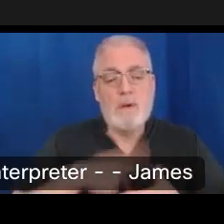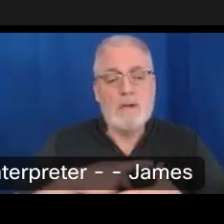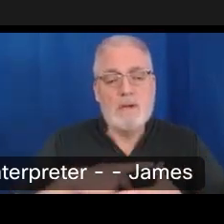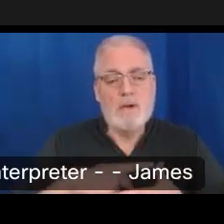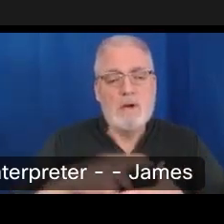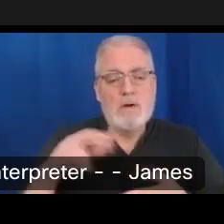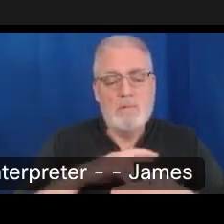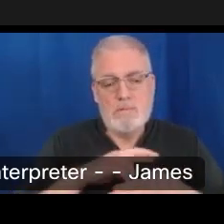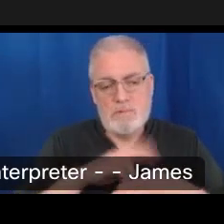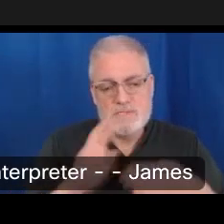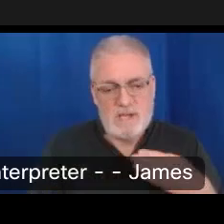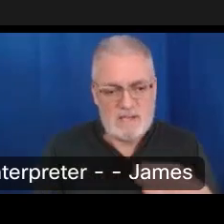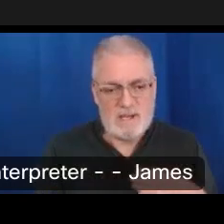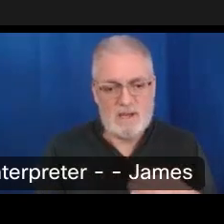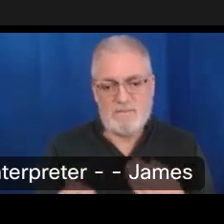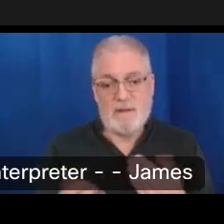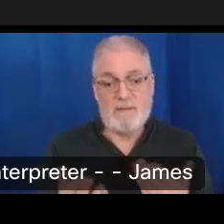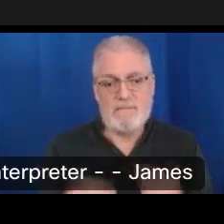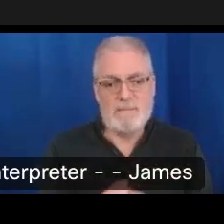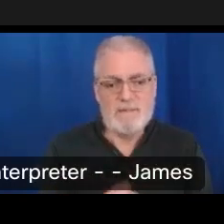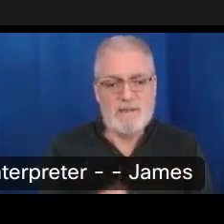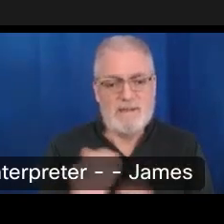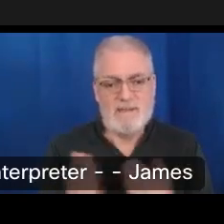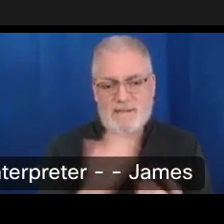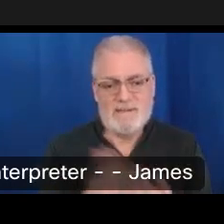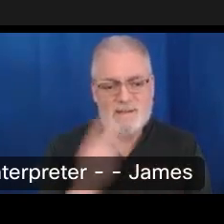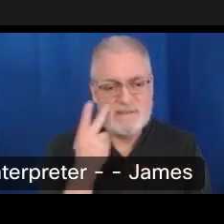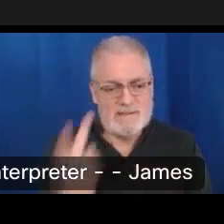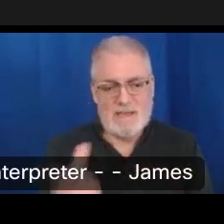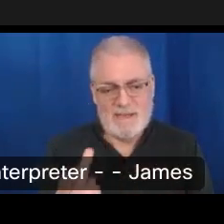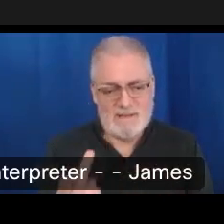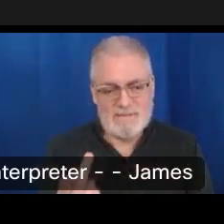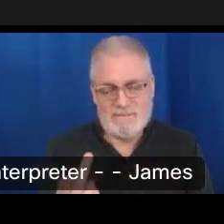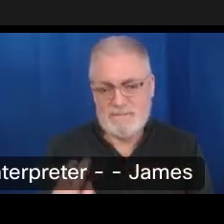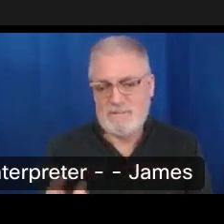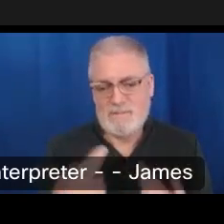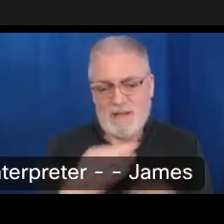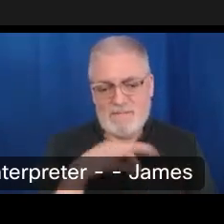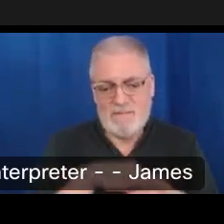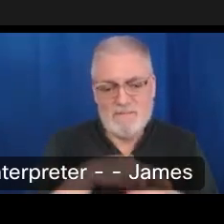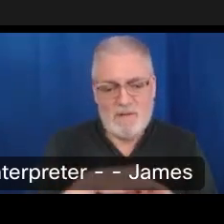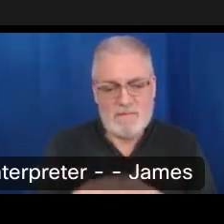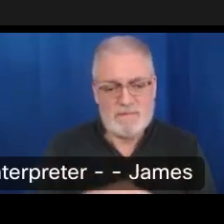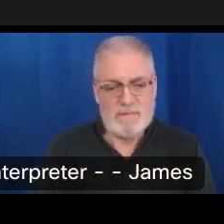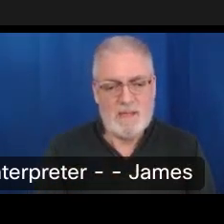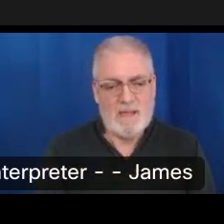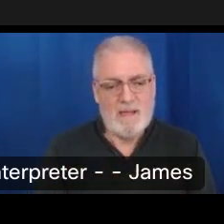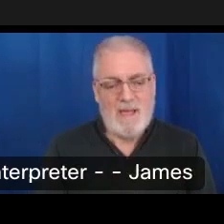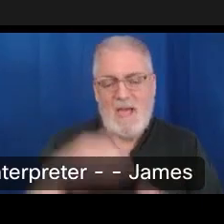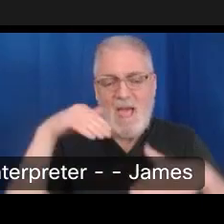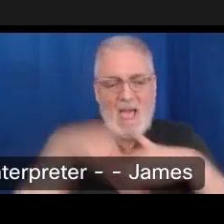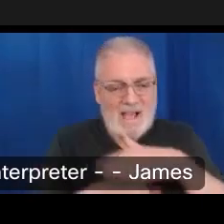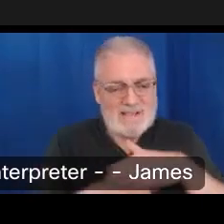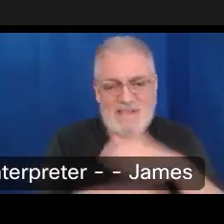like this visual, where we landed in terms of number of votes. So you see access to services,